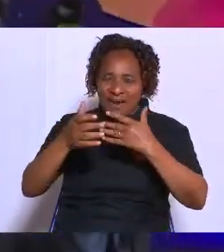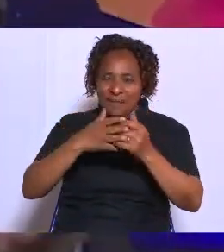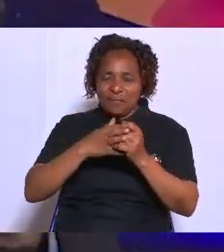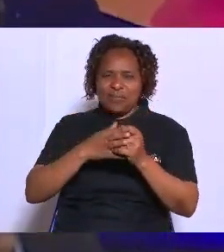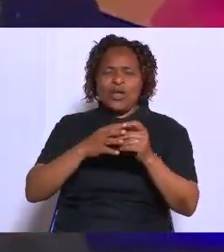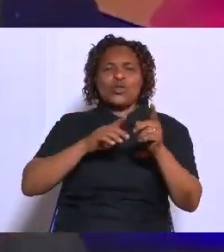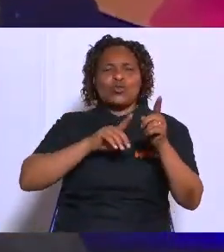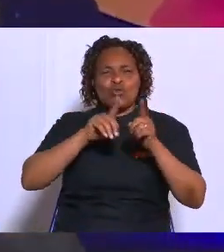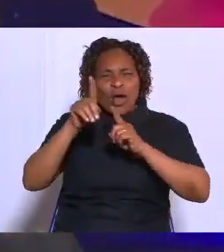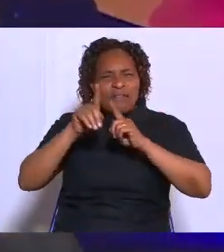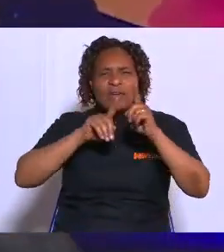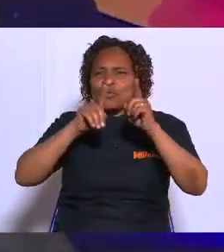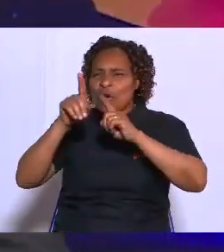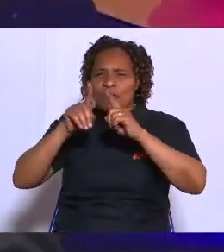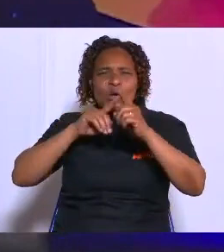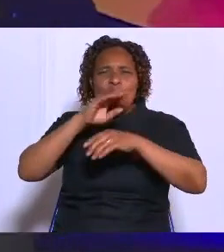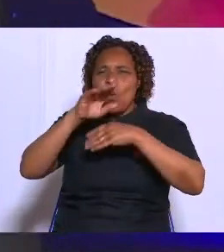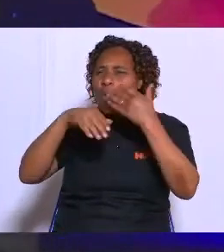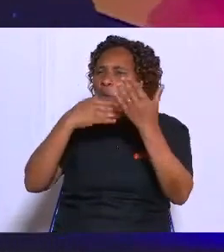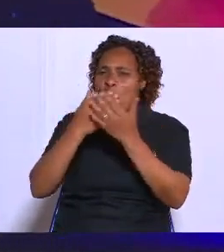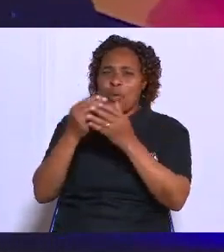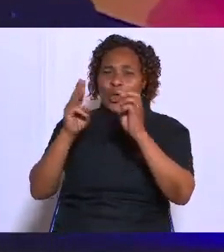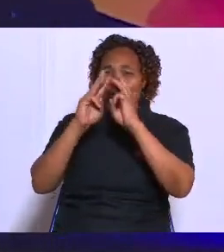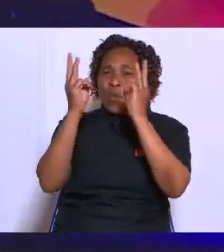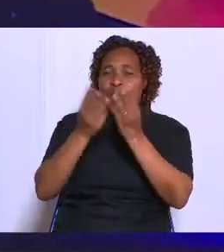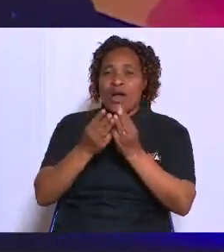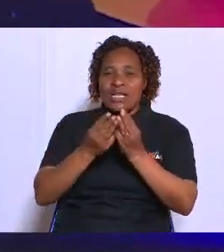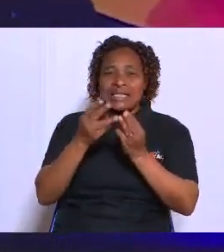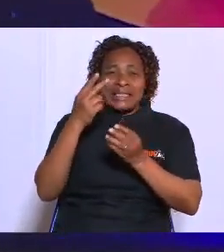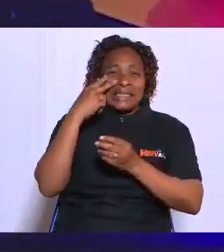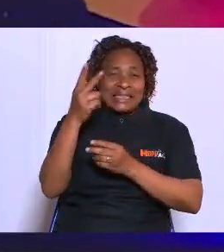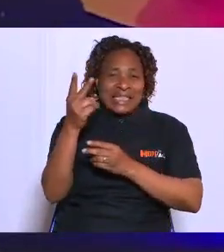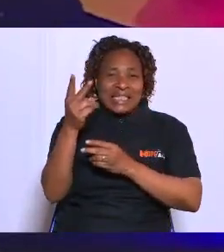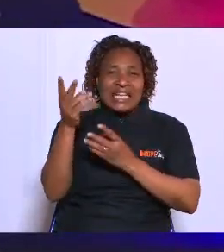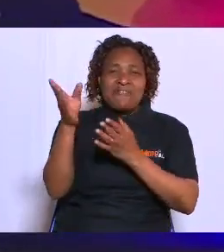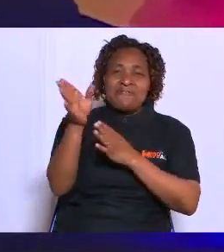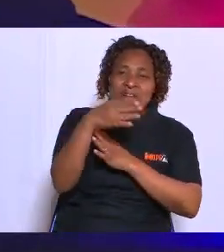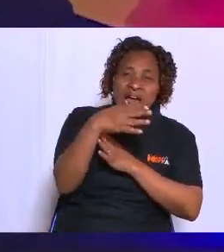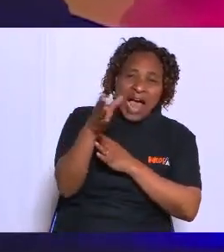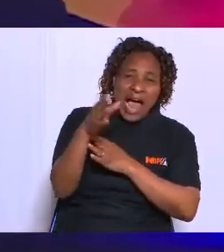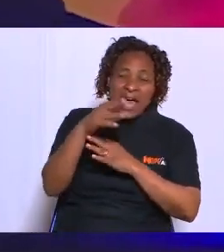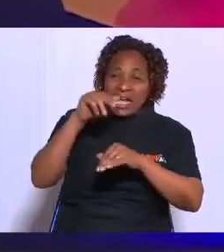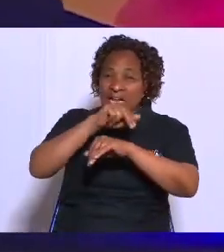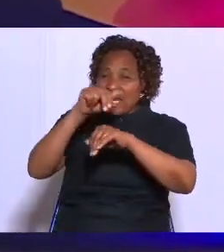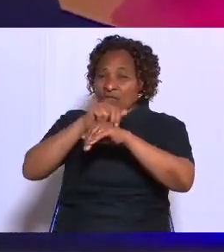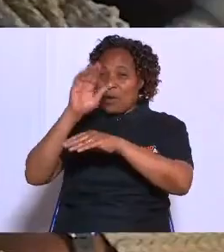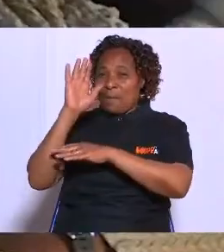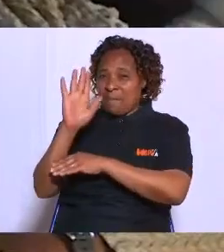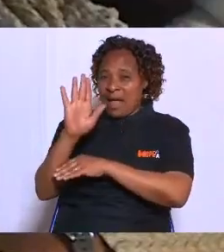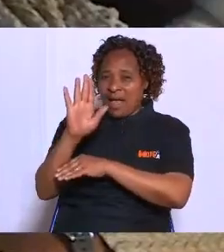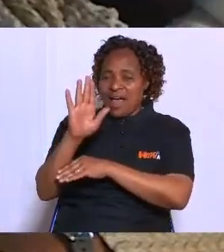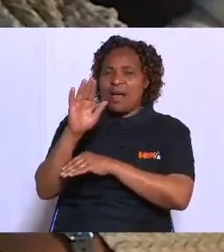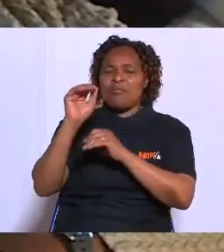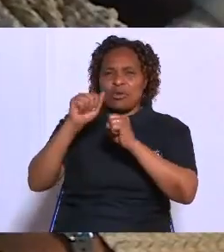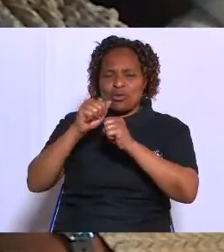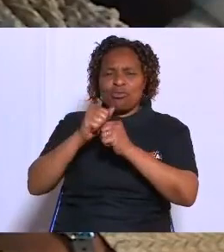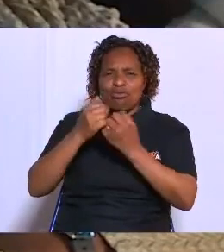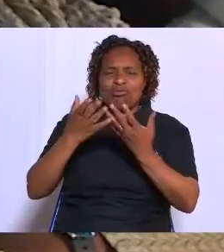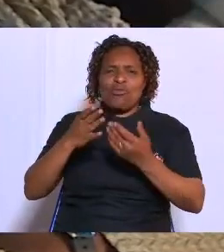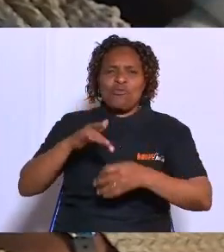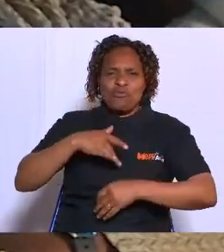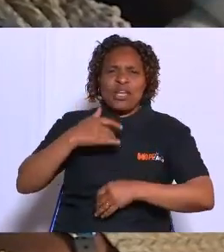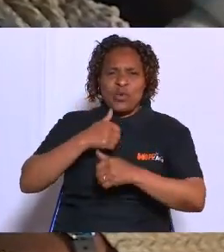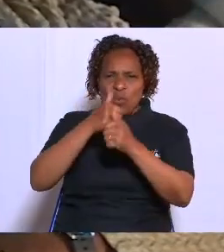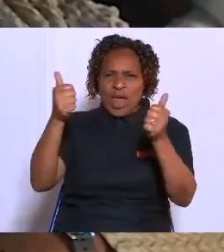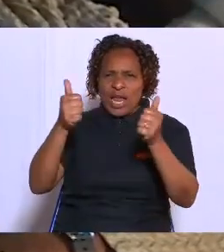you travel all over the world when you see the flag of your nation there's a certain sense of Pride when you